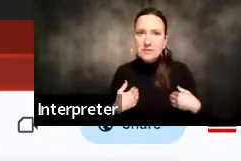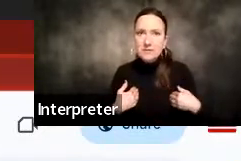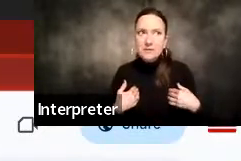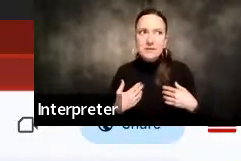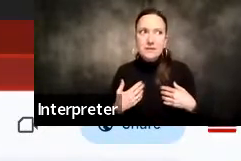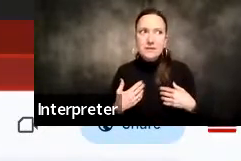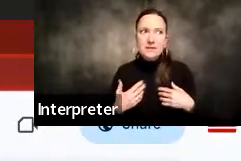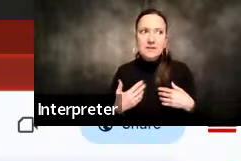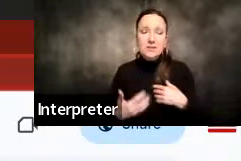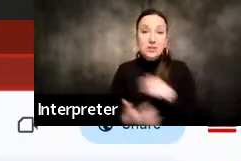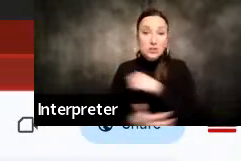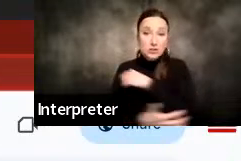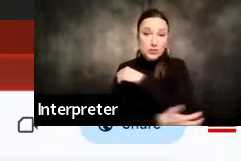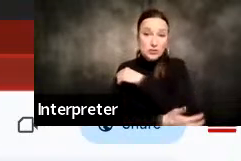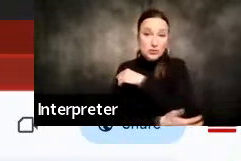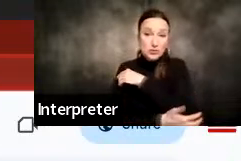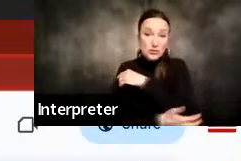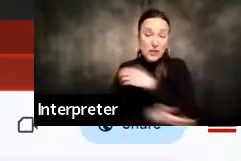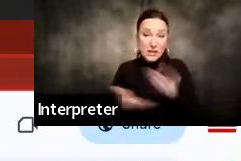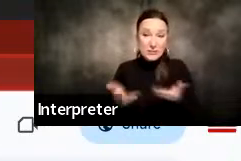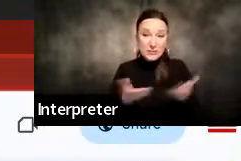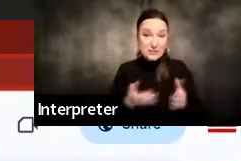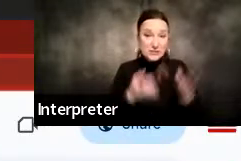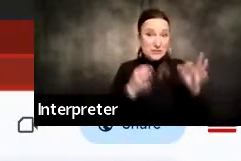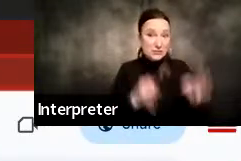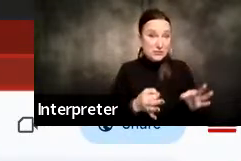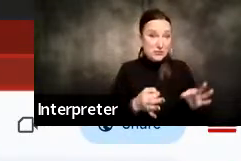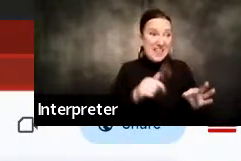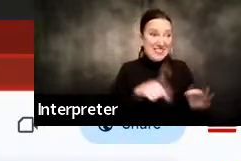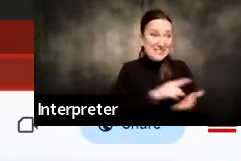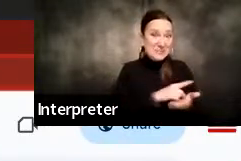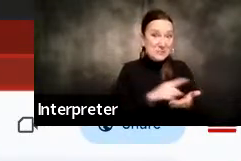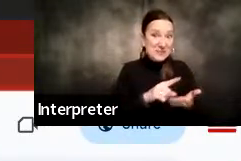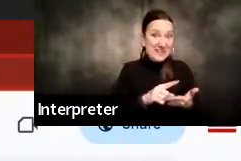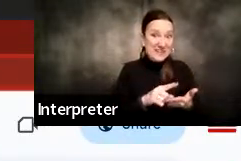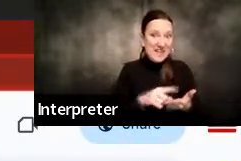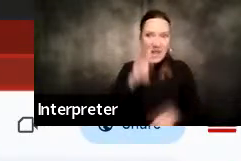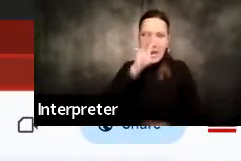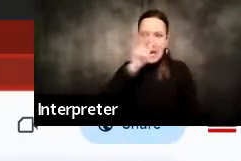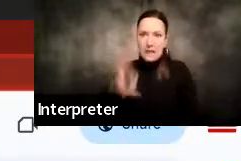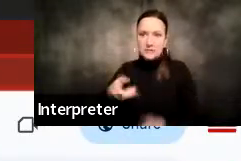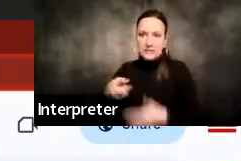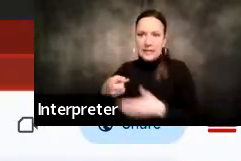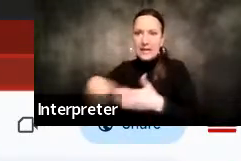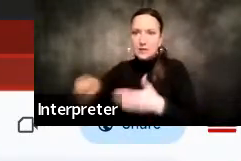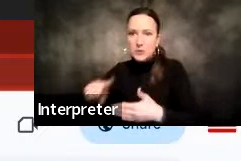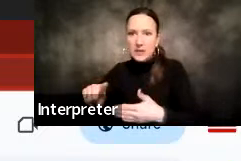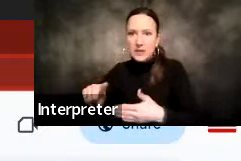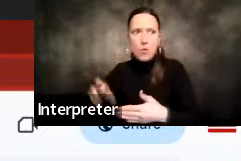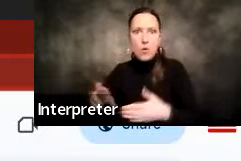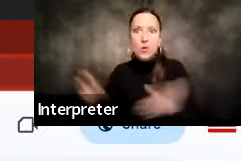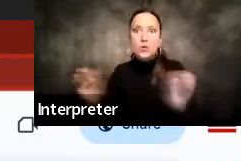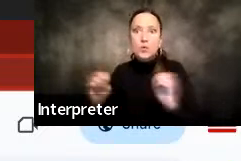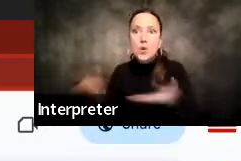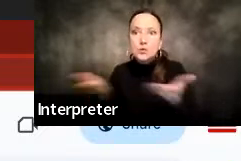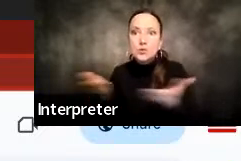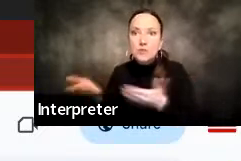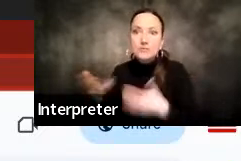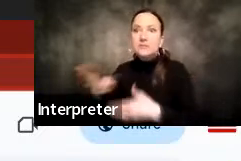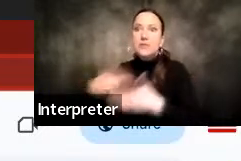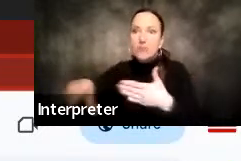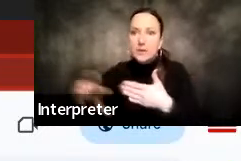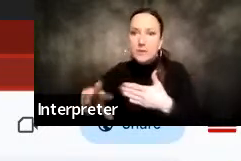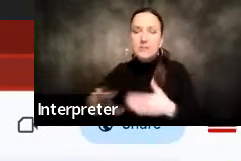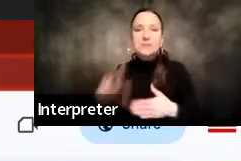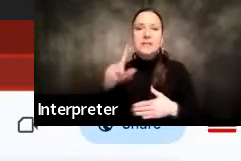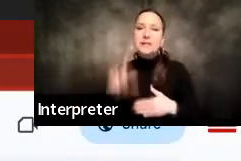trash services this week and piss poor trash services next week, or no services the week after. It